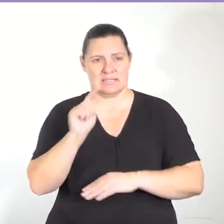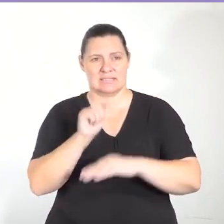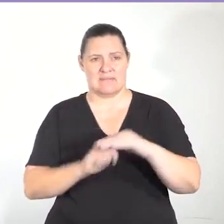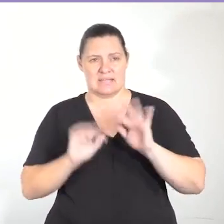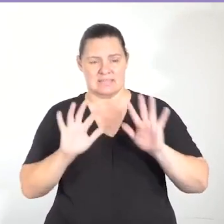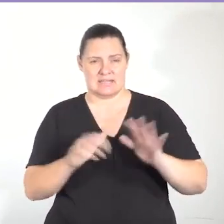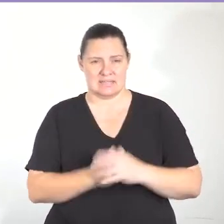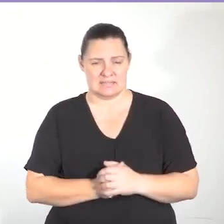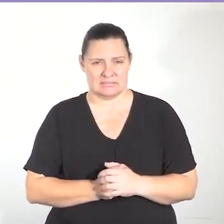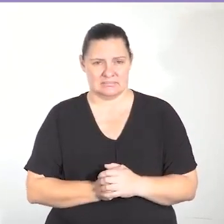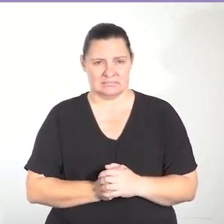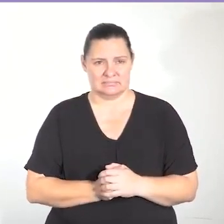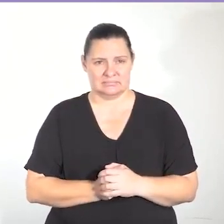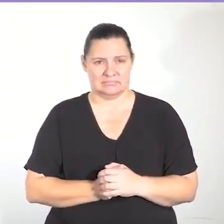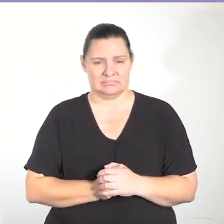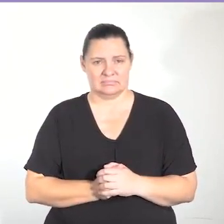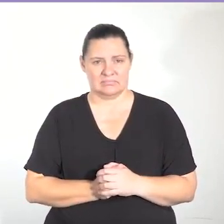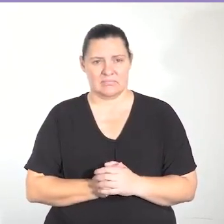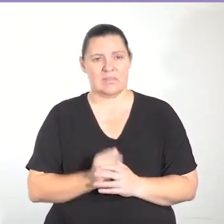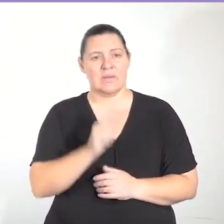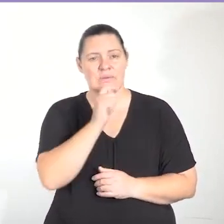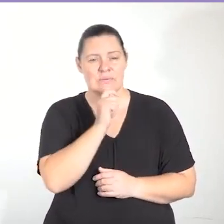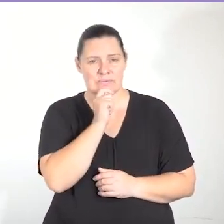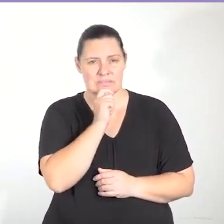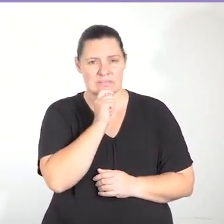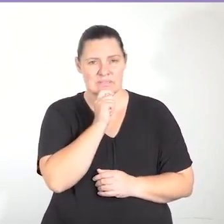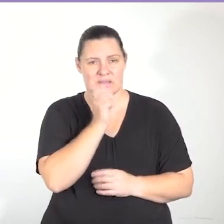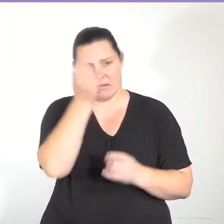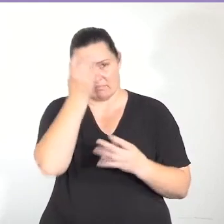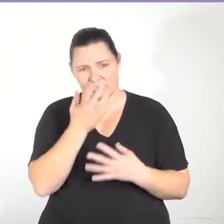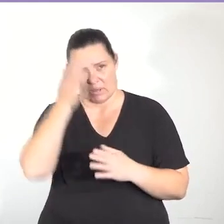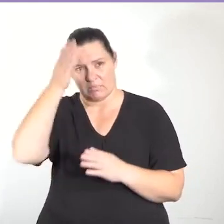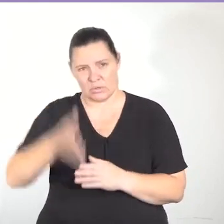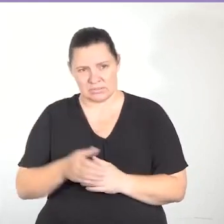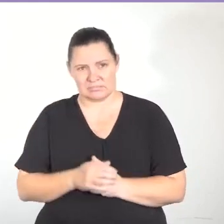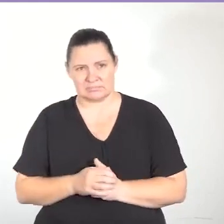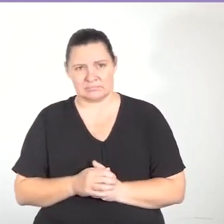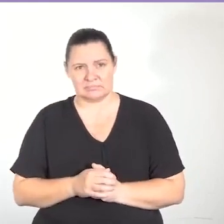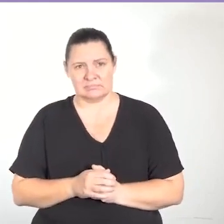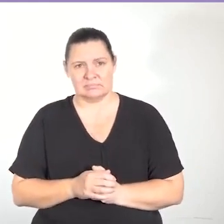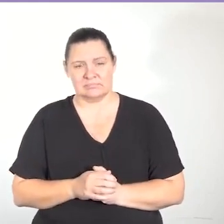7,390 divided by 10. Again, we are going to use our clue board.